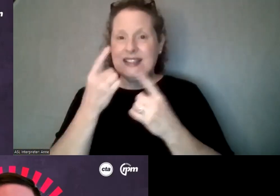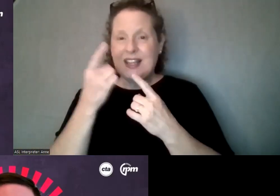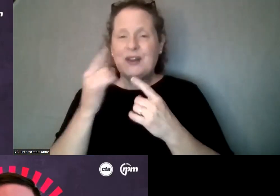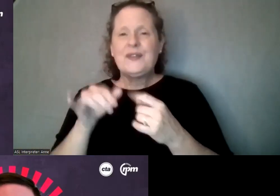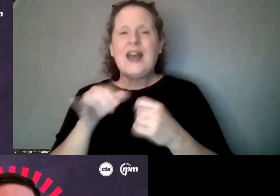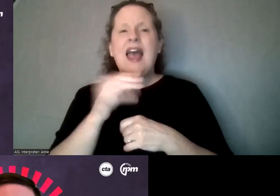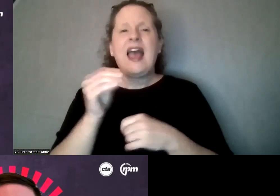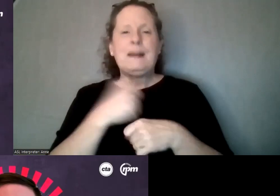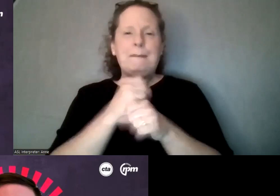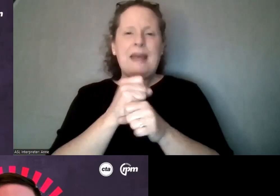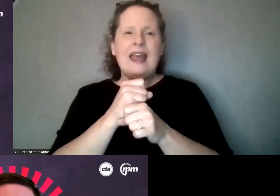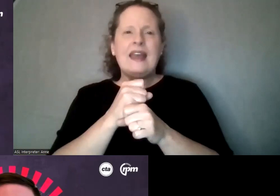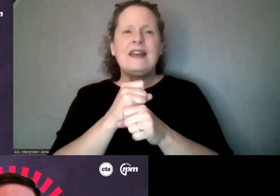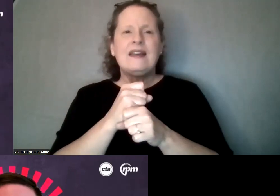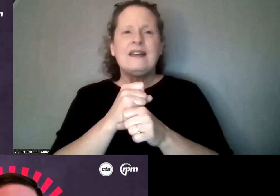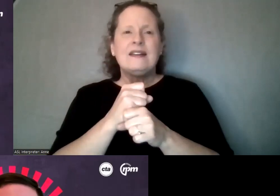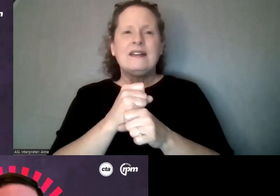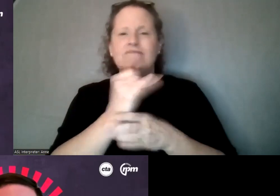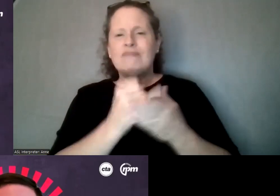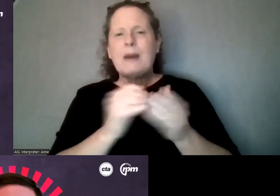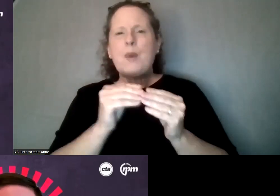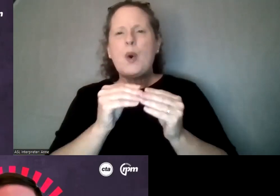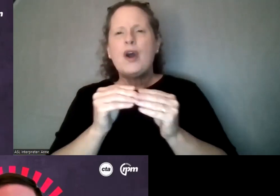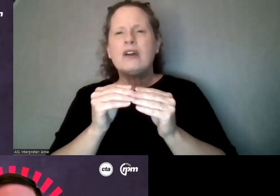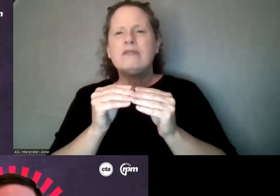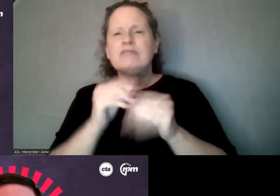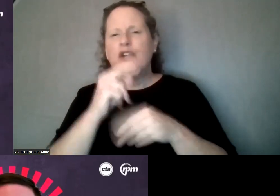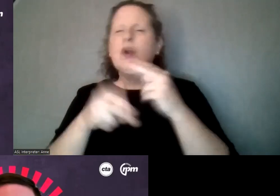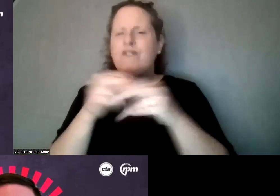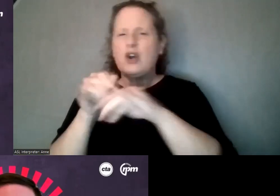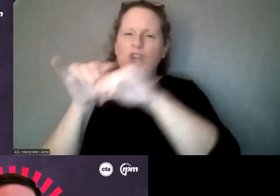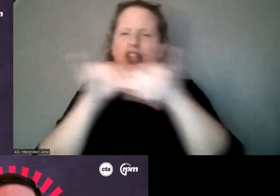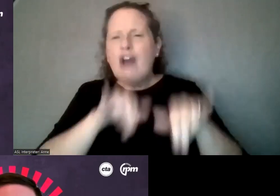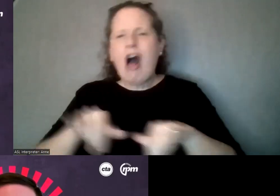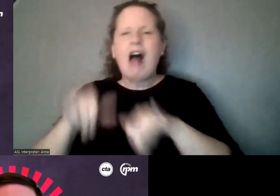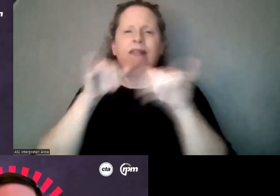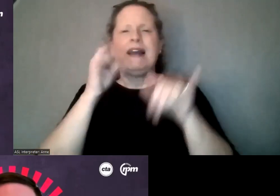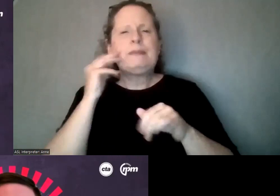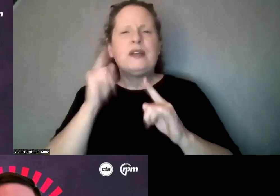then make this to the kind of more universal experience when they see the artwork.